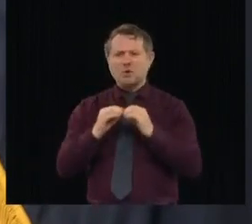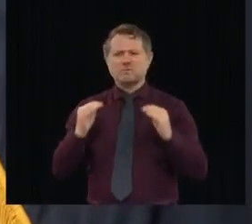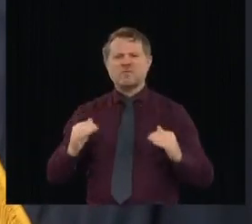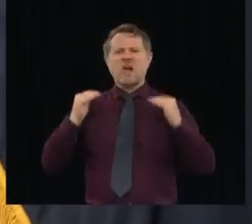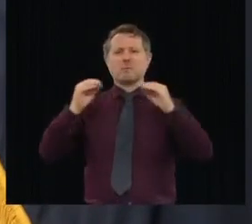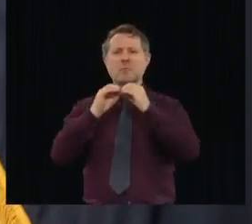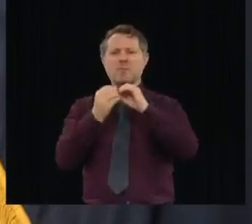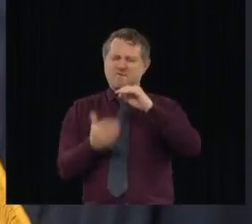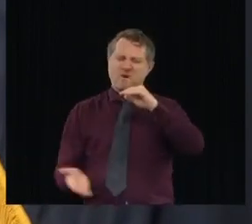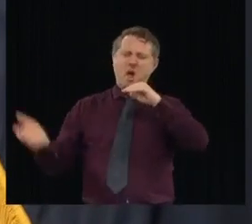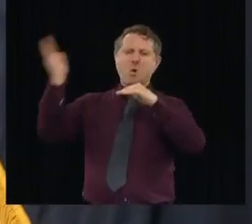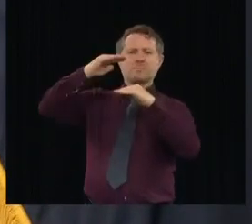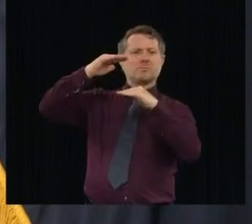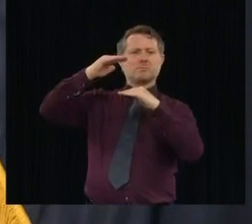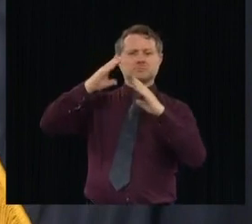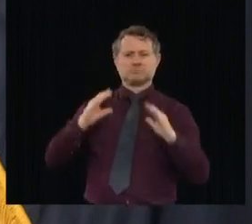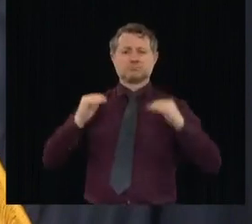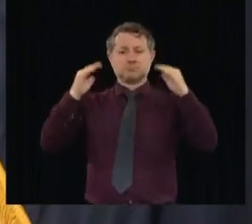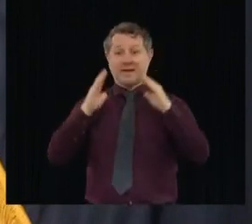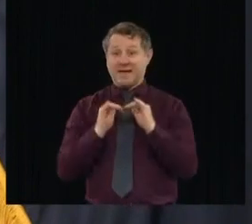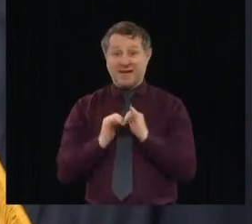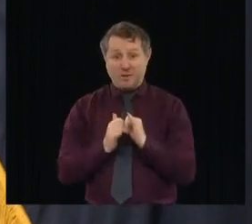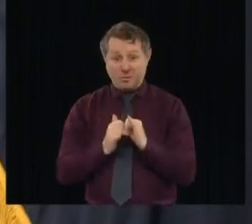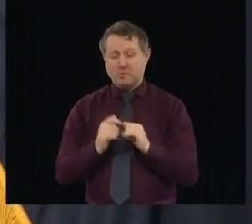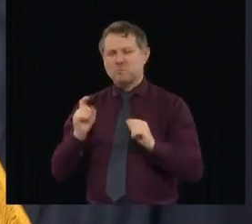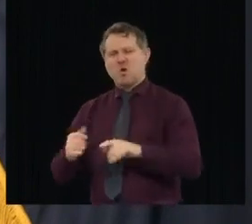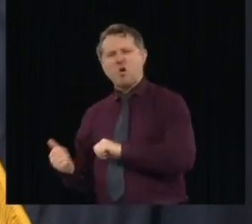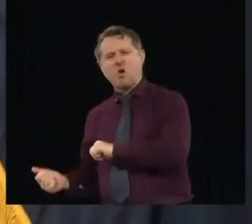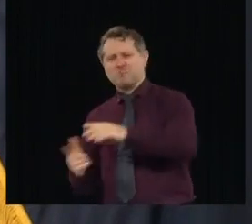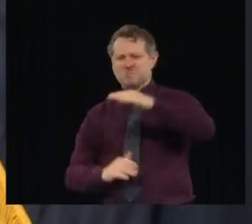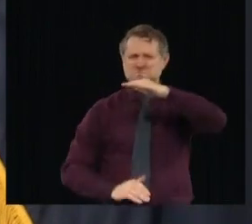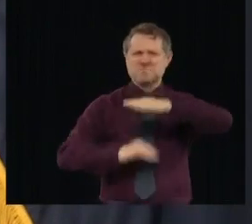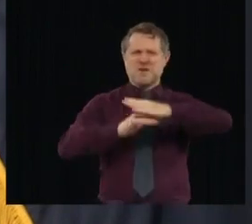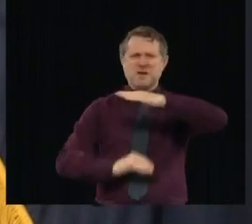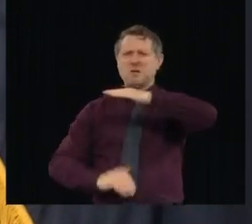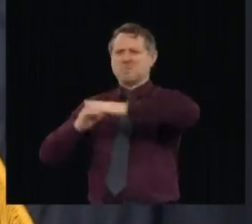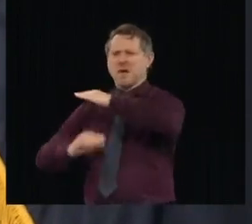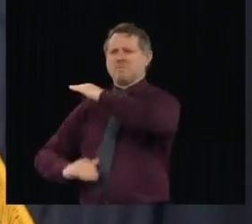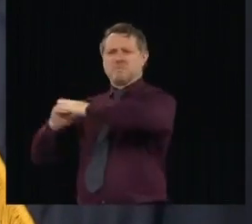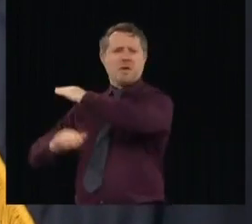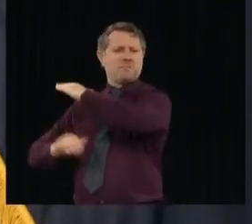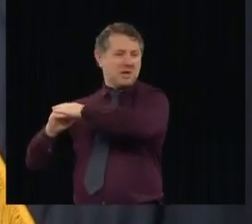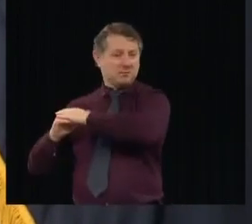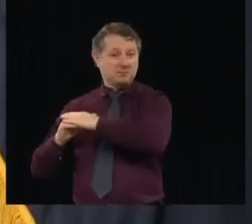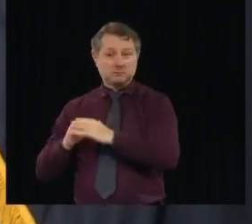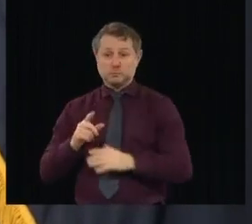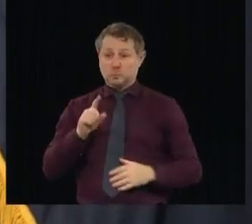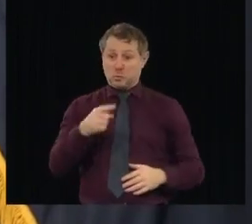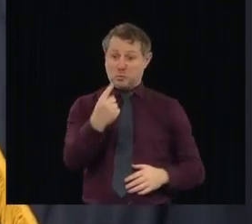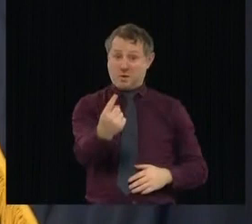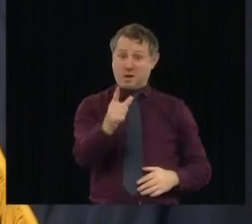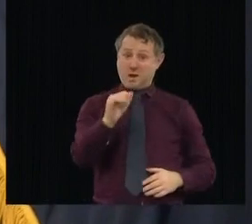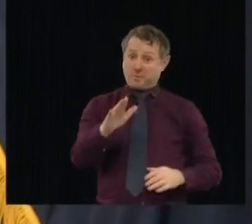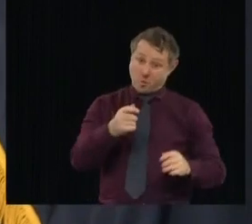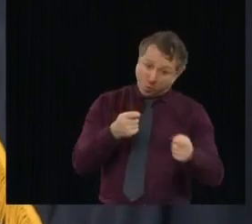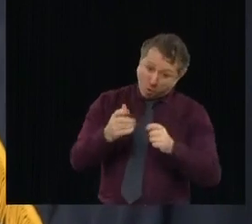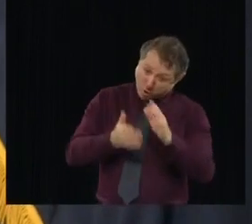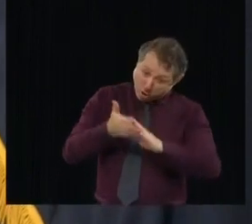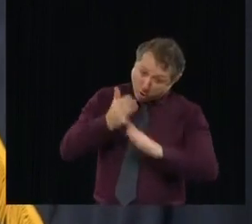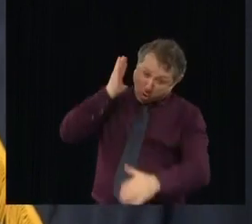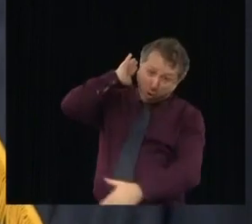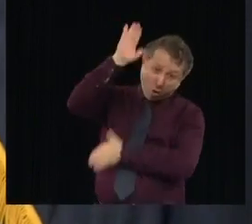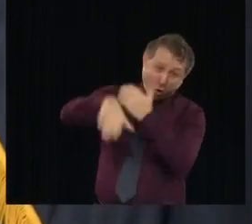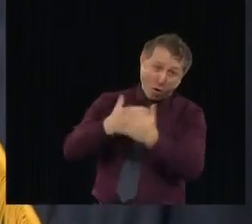all those labs are at maximum capacity. No one lab could come anywhere near this. Even with all